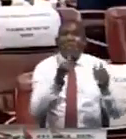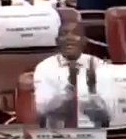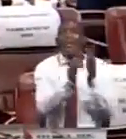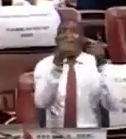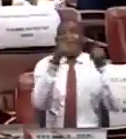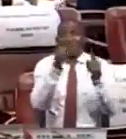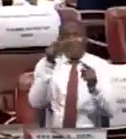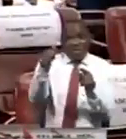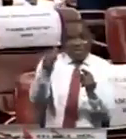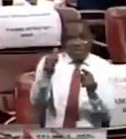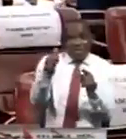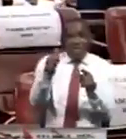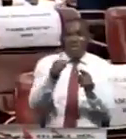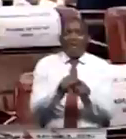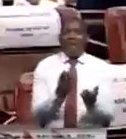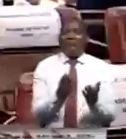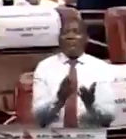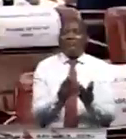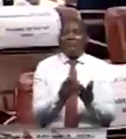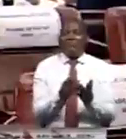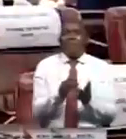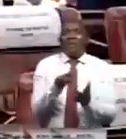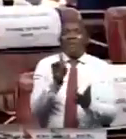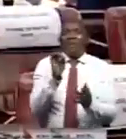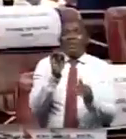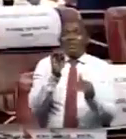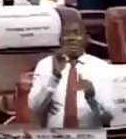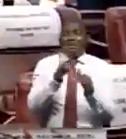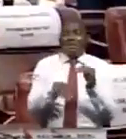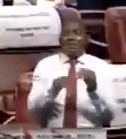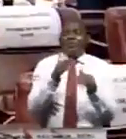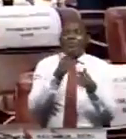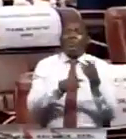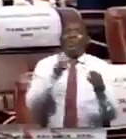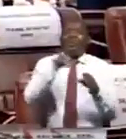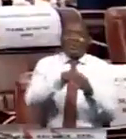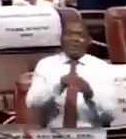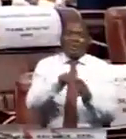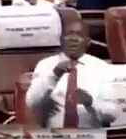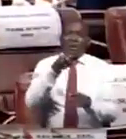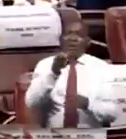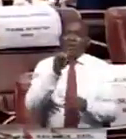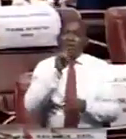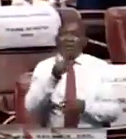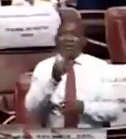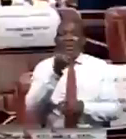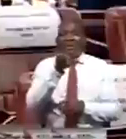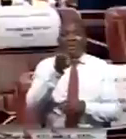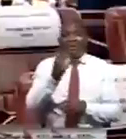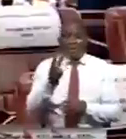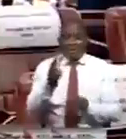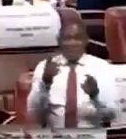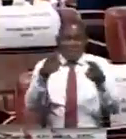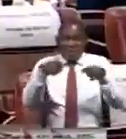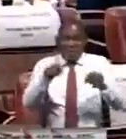he has elected other than what is provided for in Order 3643. Where